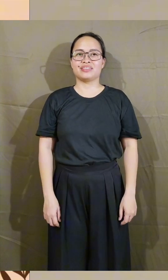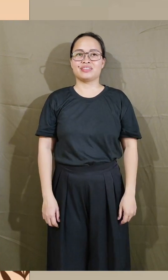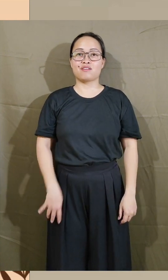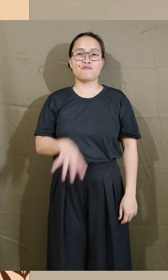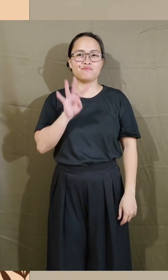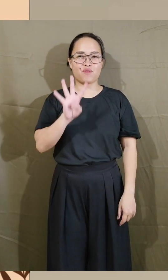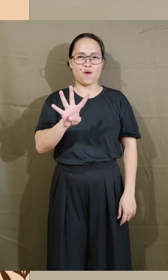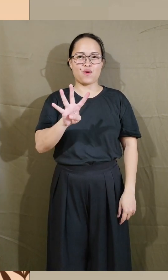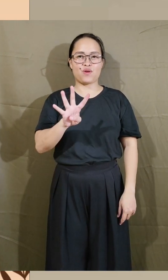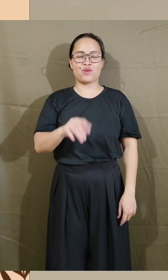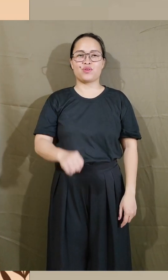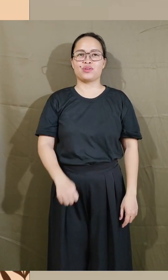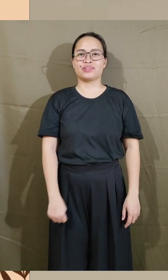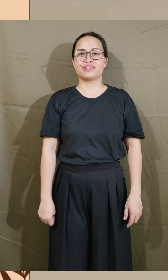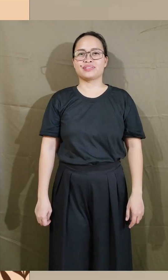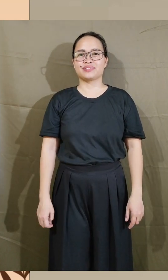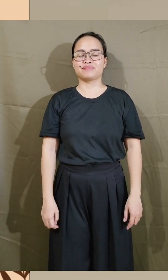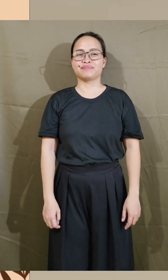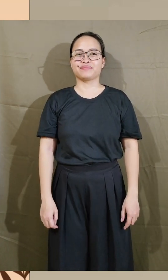are 4.